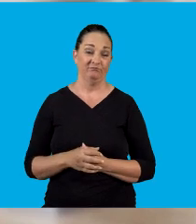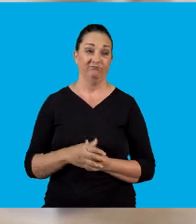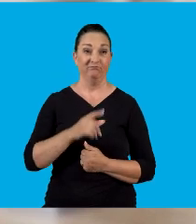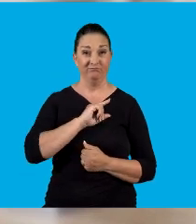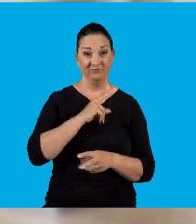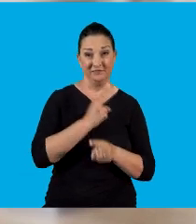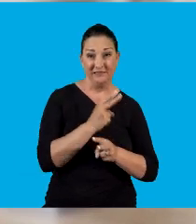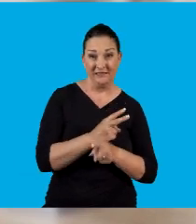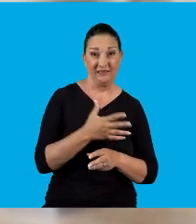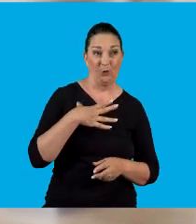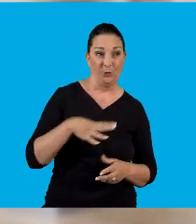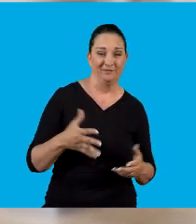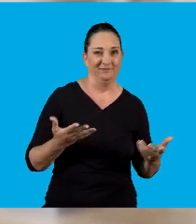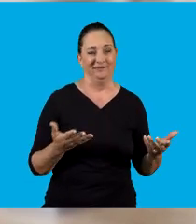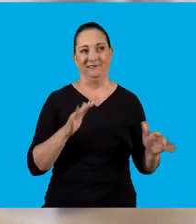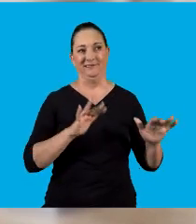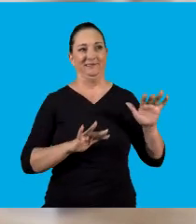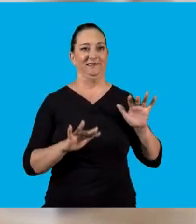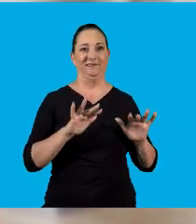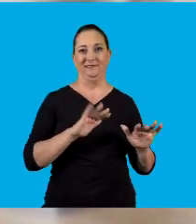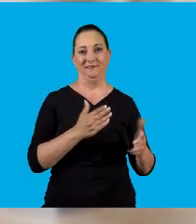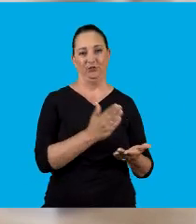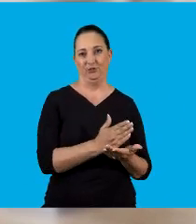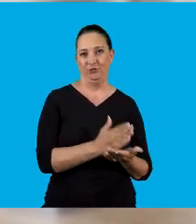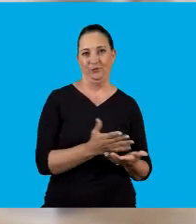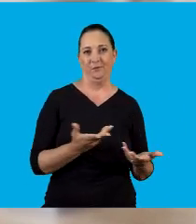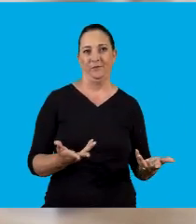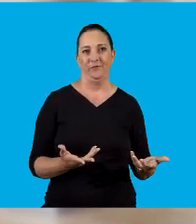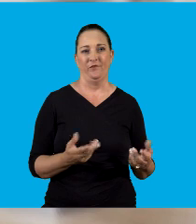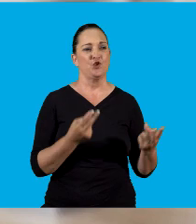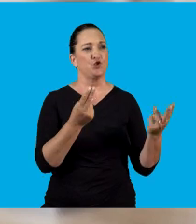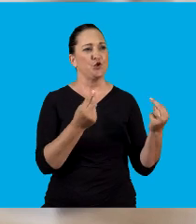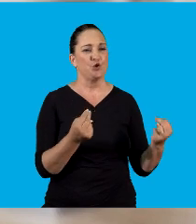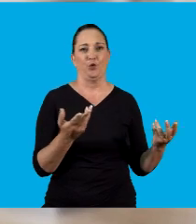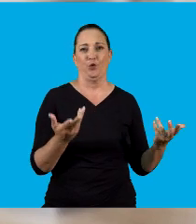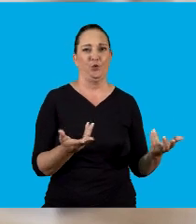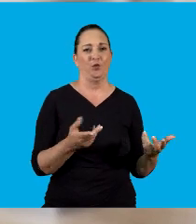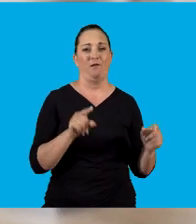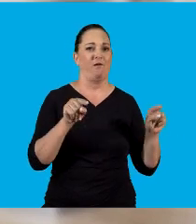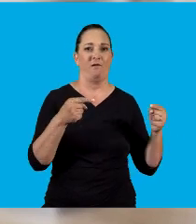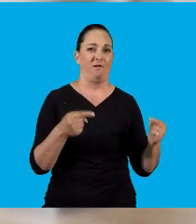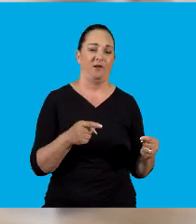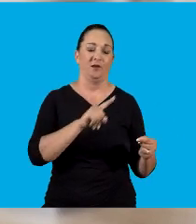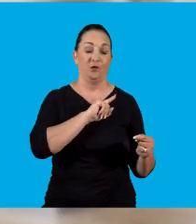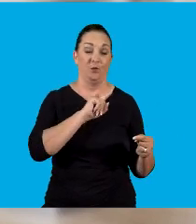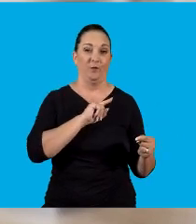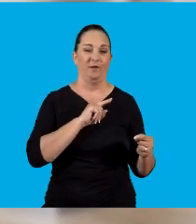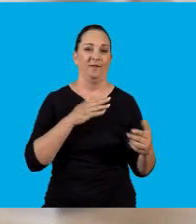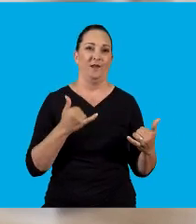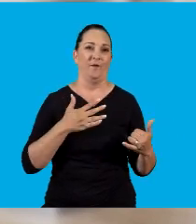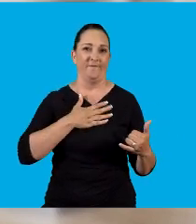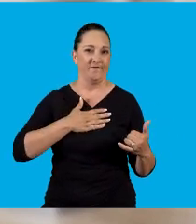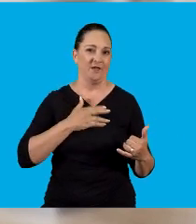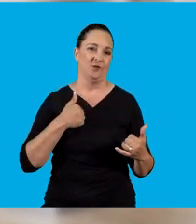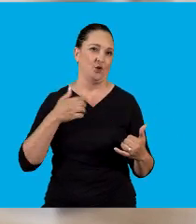as well. So that's why they are hesitant to develop new talents or to come up with something new that is out of this world, because